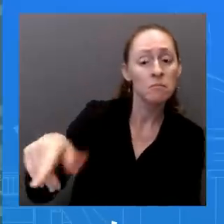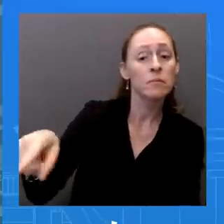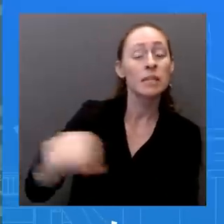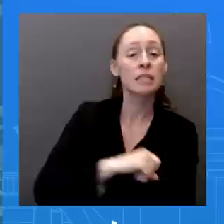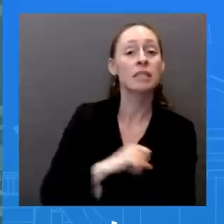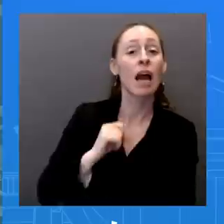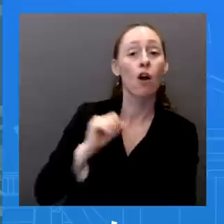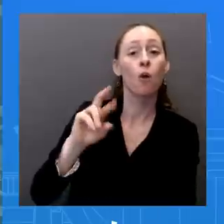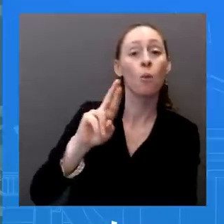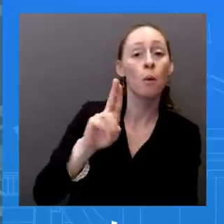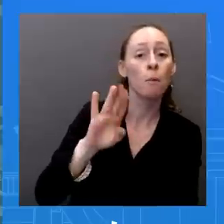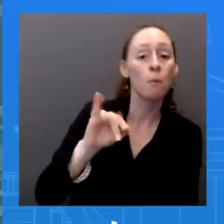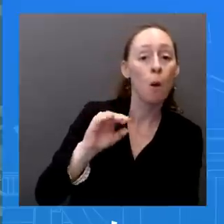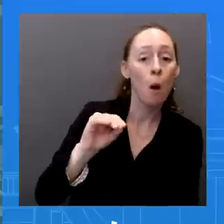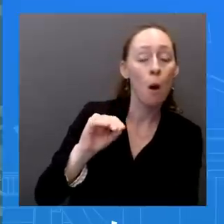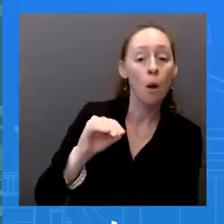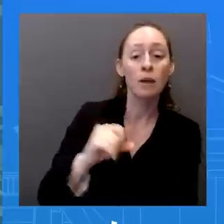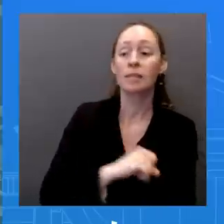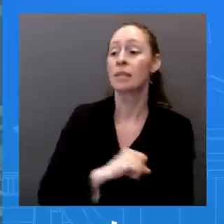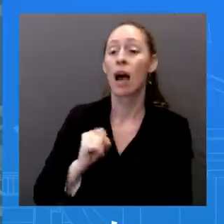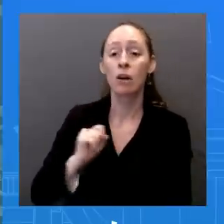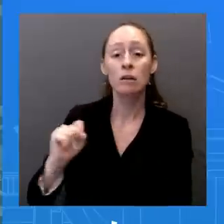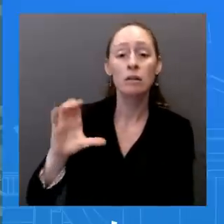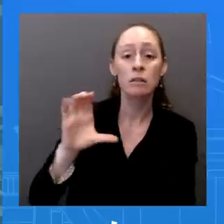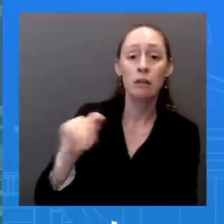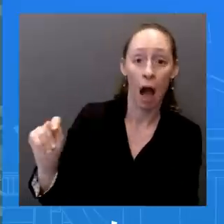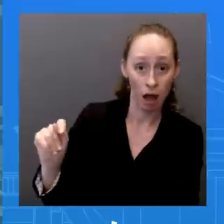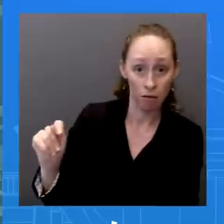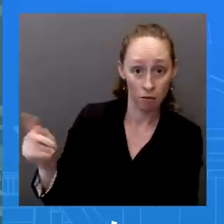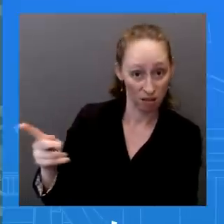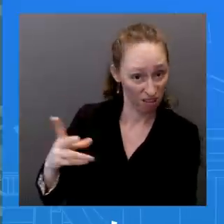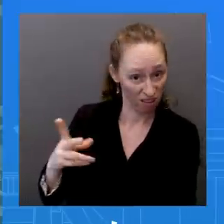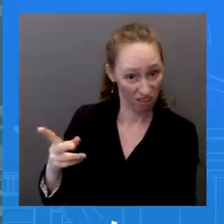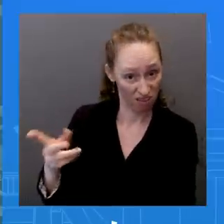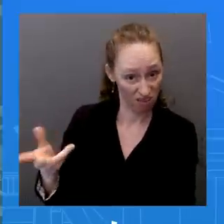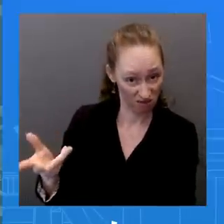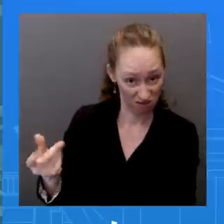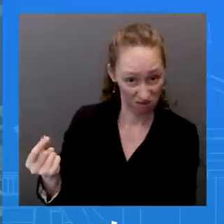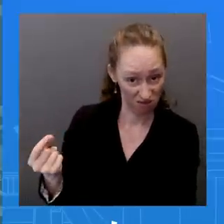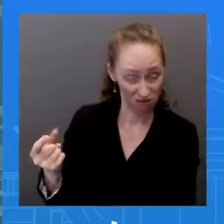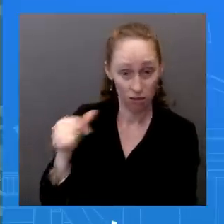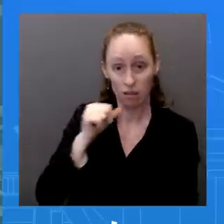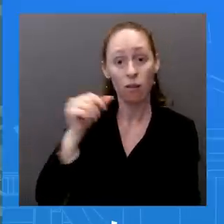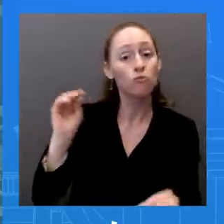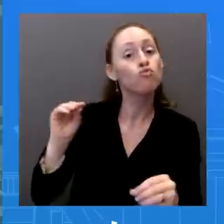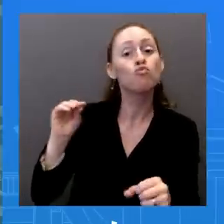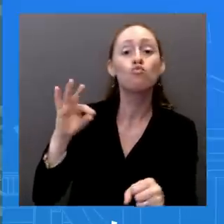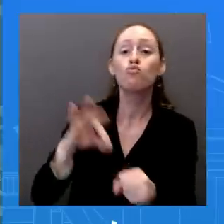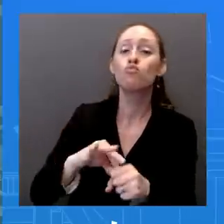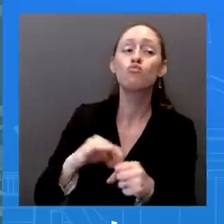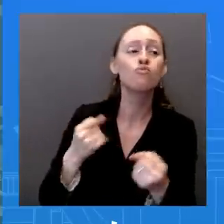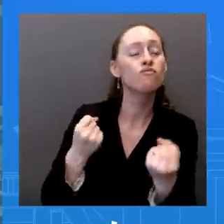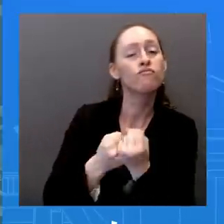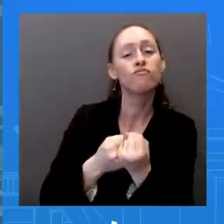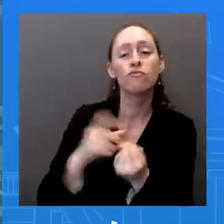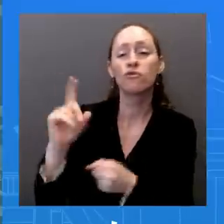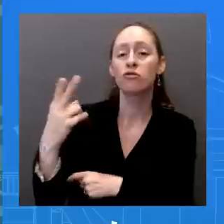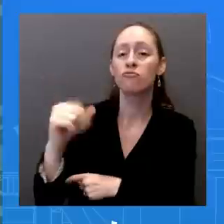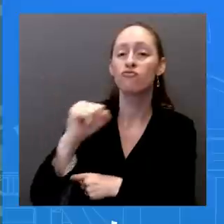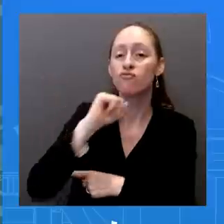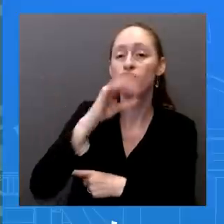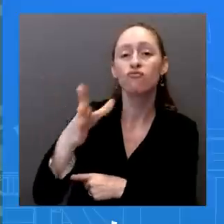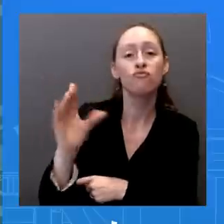funding when it comes to Department of Homeland Security's making sure that we are dealing with this issue? That's not what they